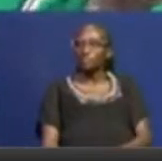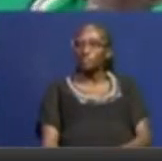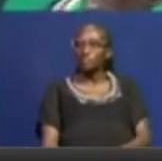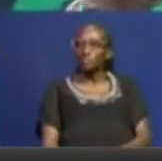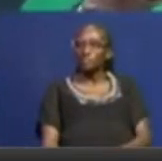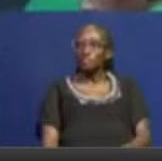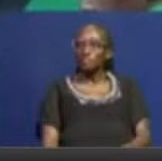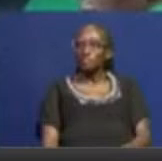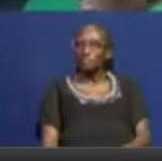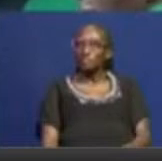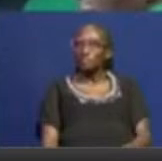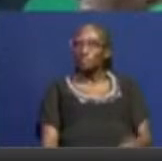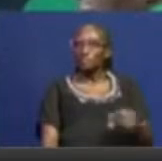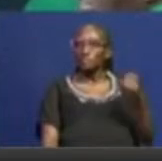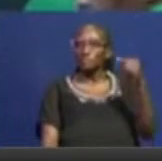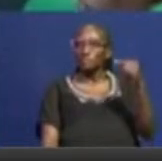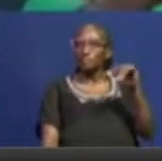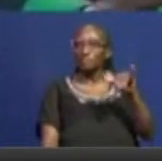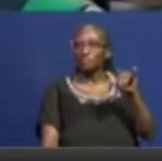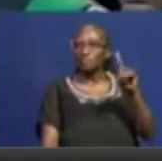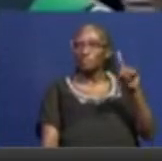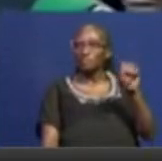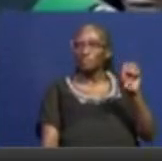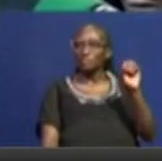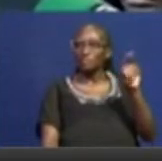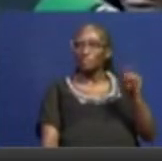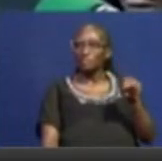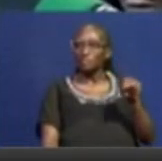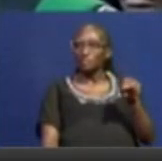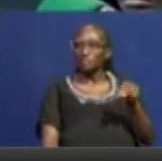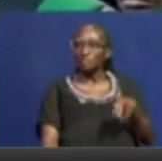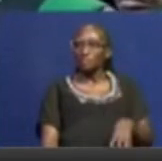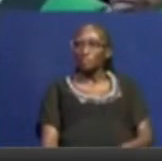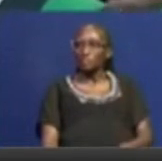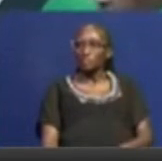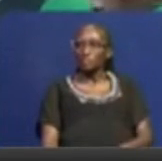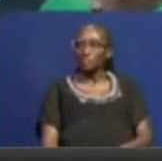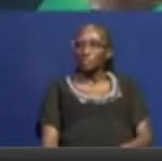Mwingi Central Gideon Mutemi Muliungi.